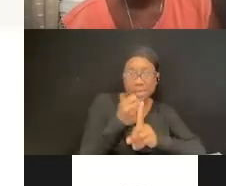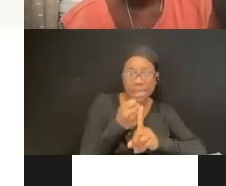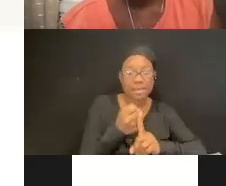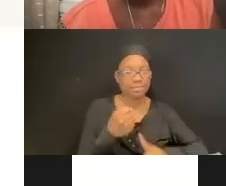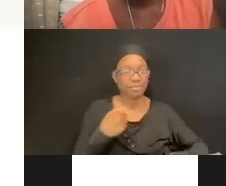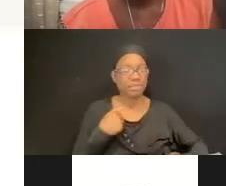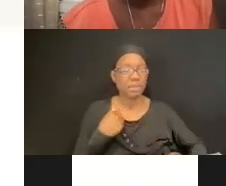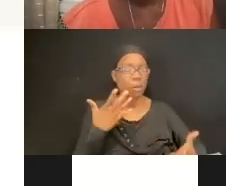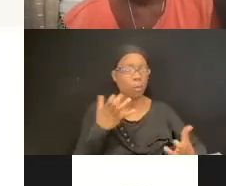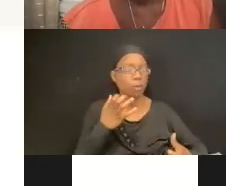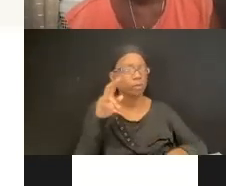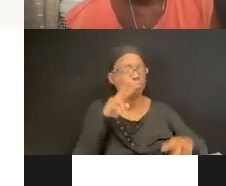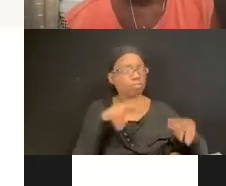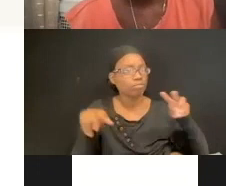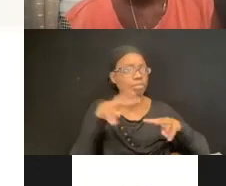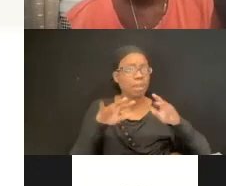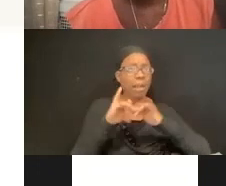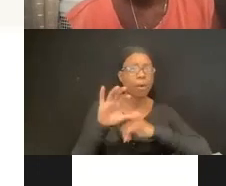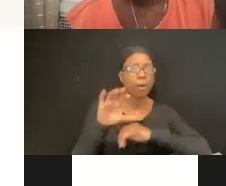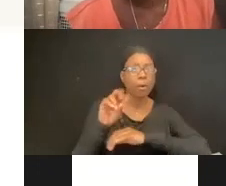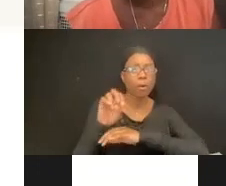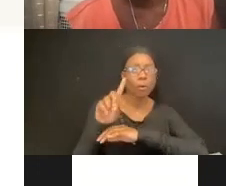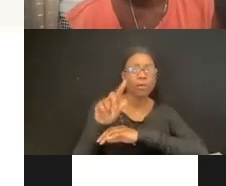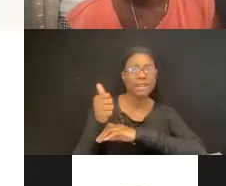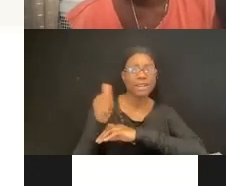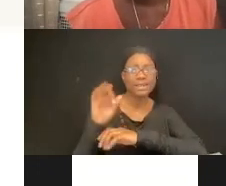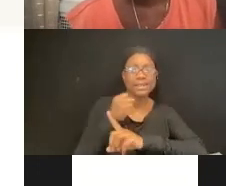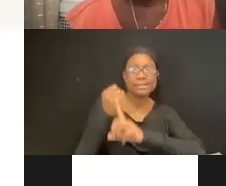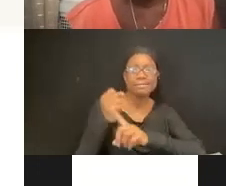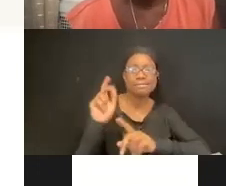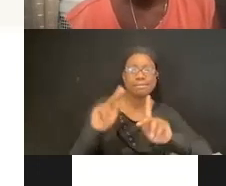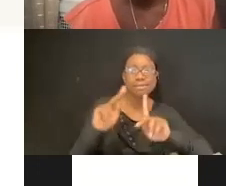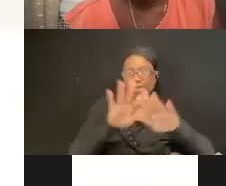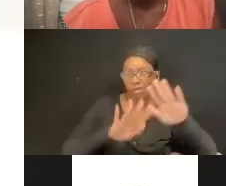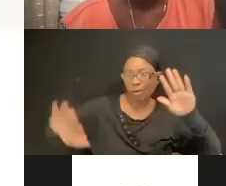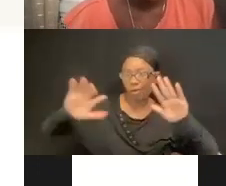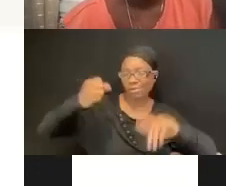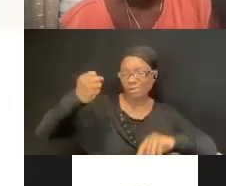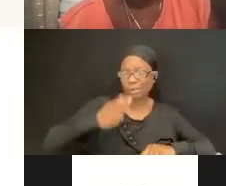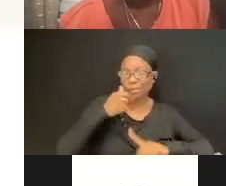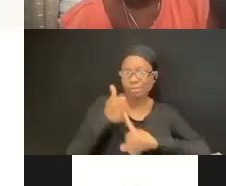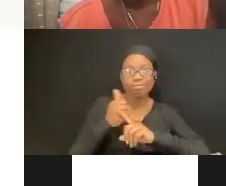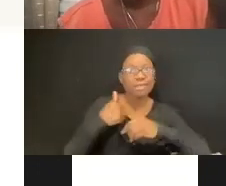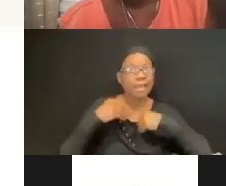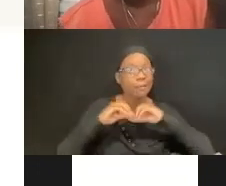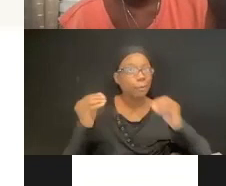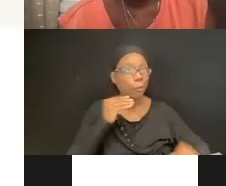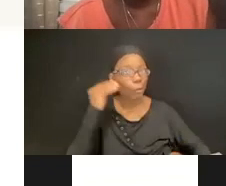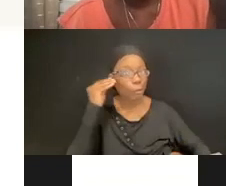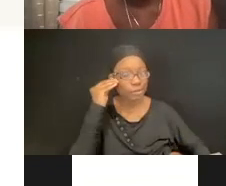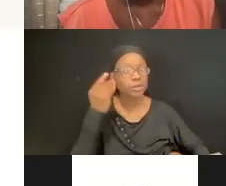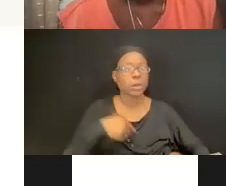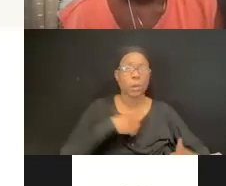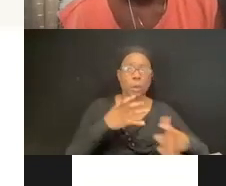South who are houseless. And so we're trying to rely on strategies that are from outside of North Carolina as